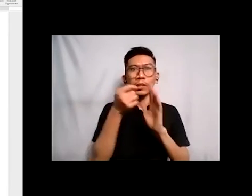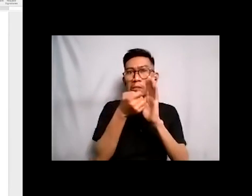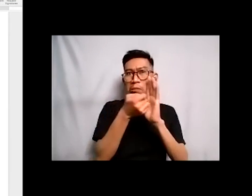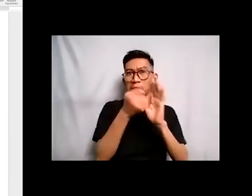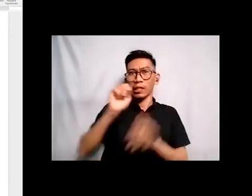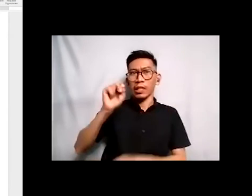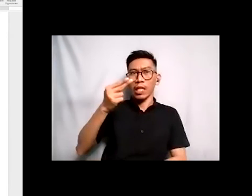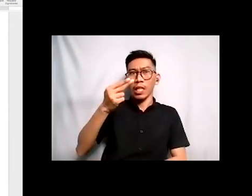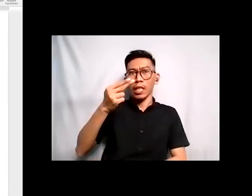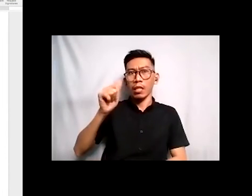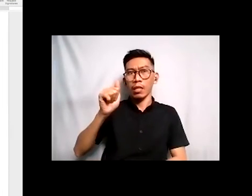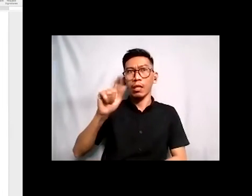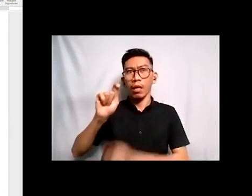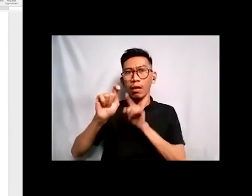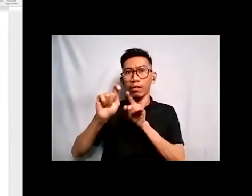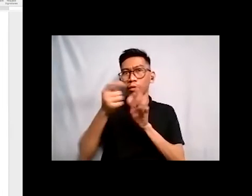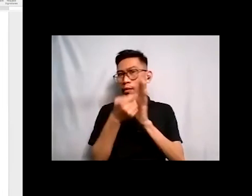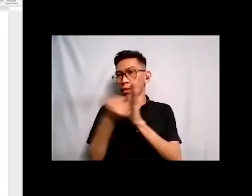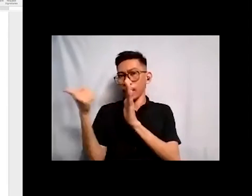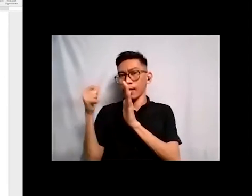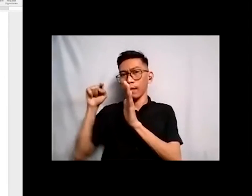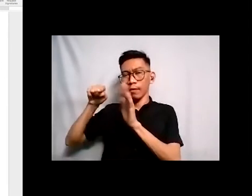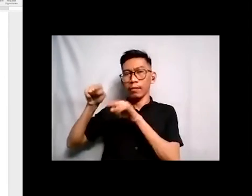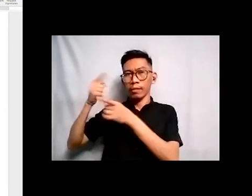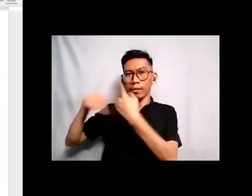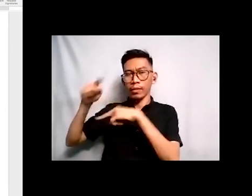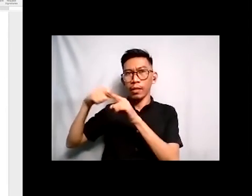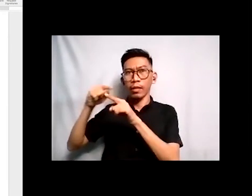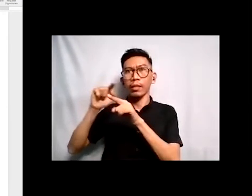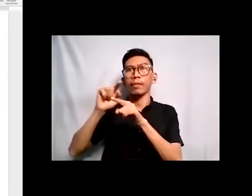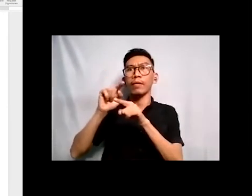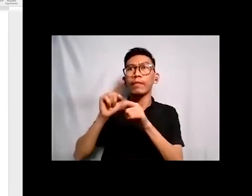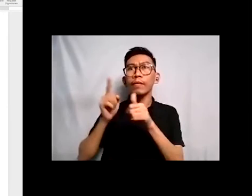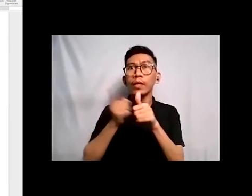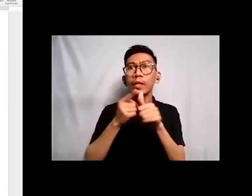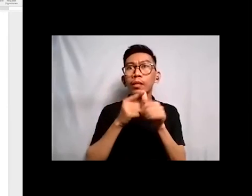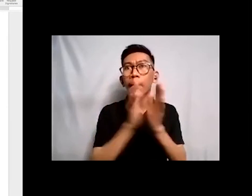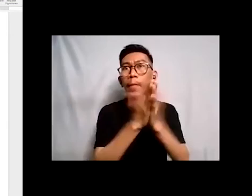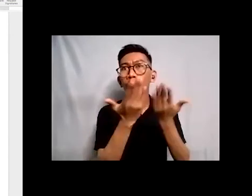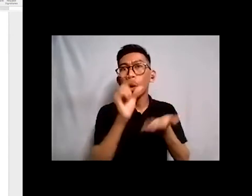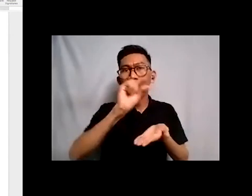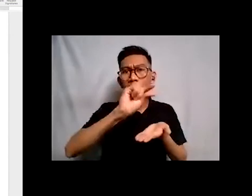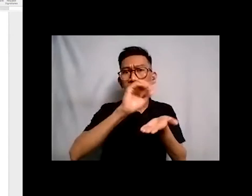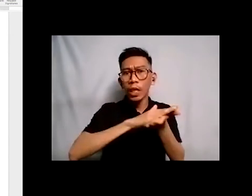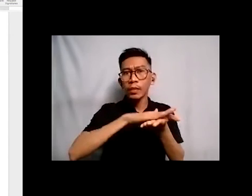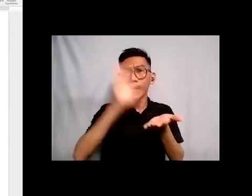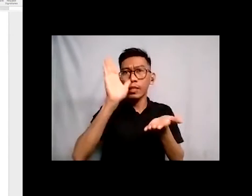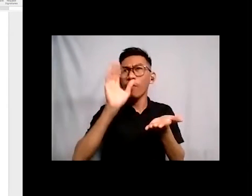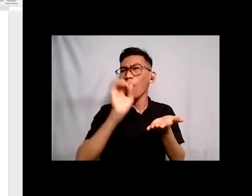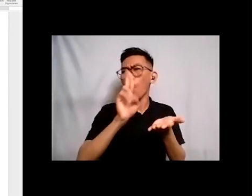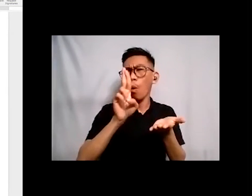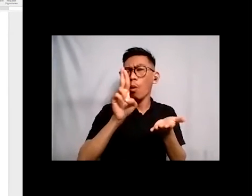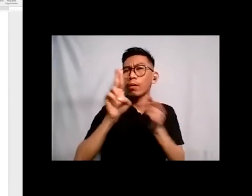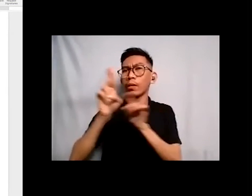And then do you want to sign book, thin, expensive? Or do you want to